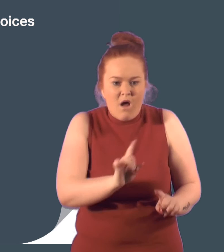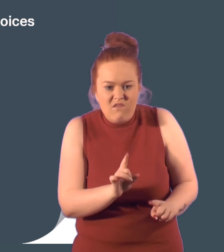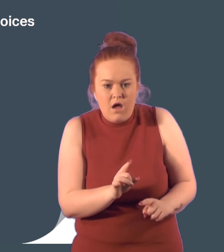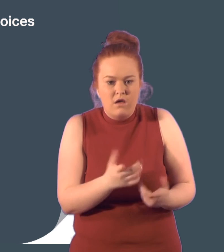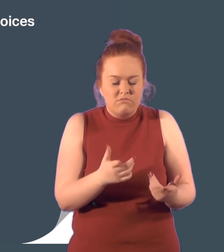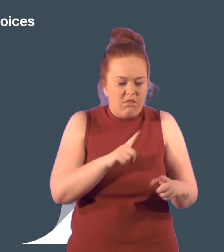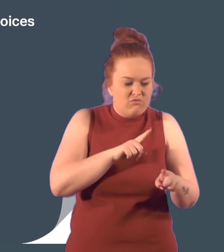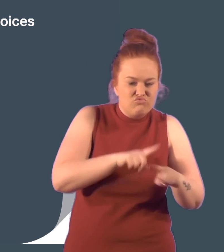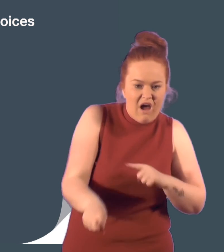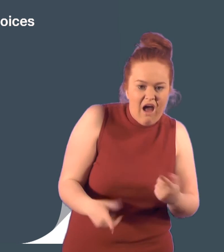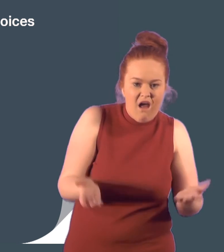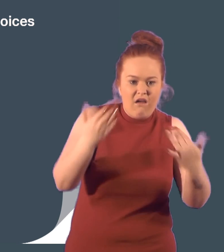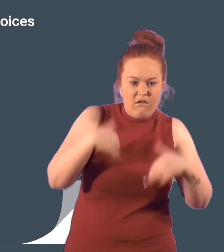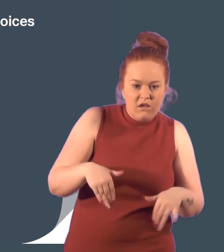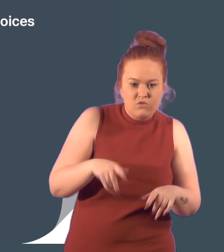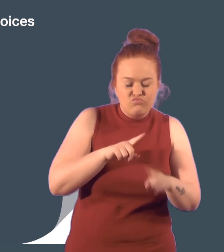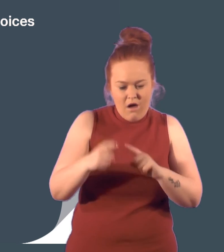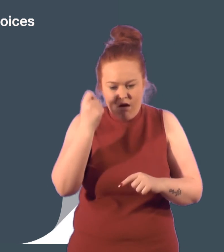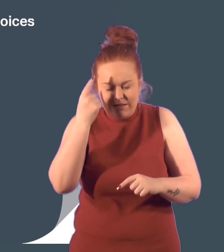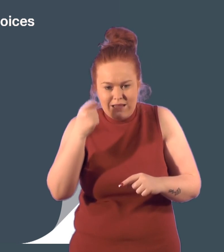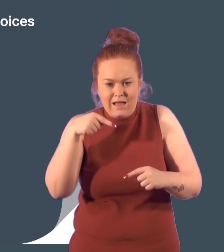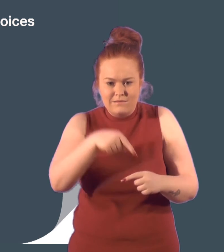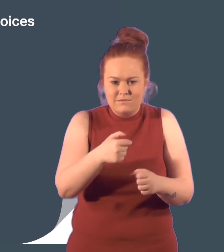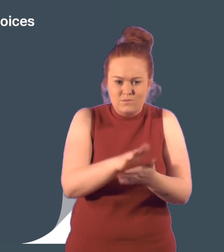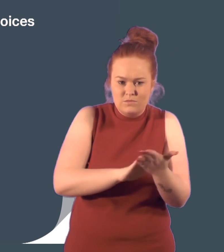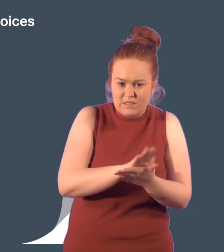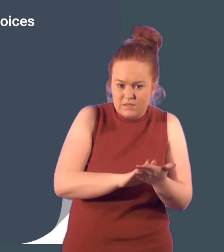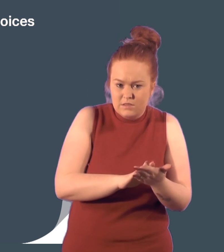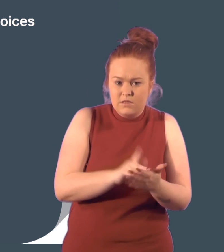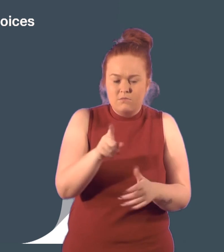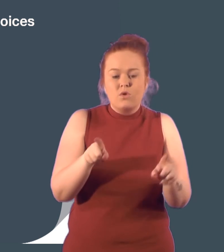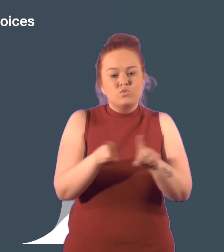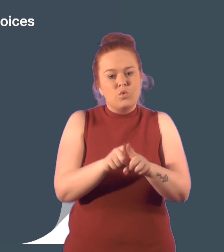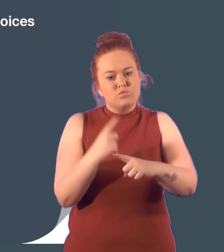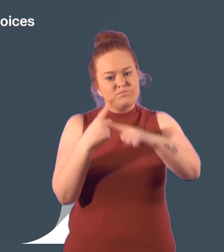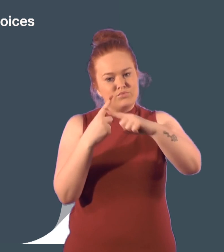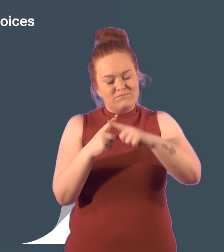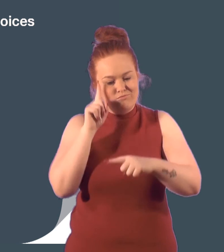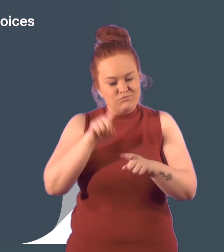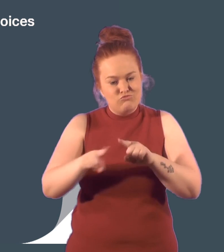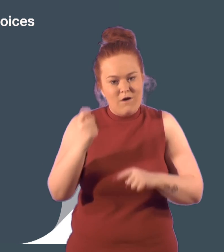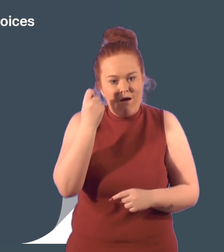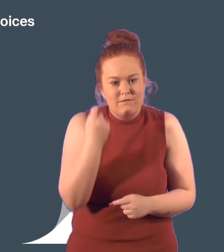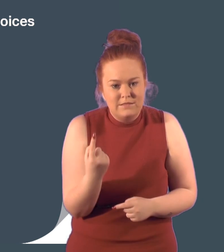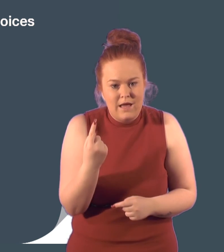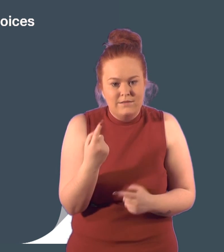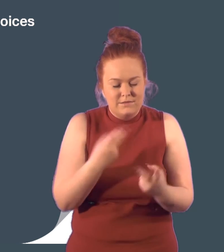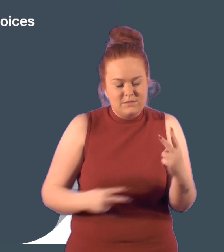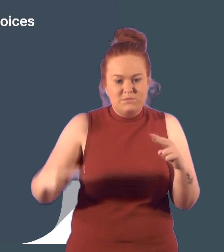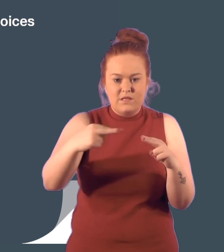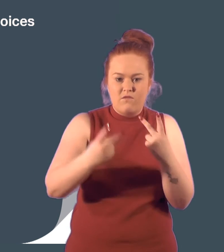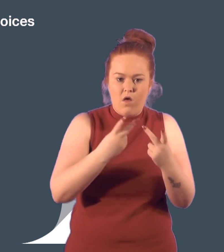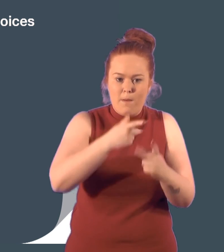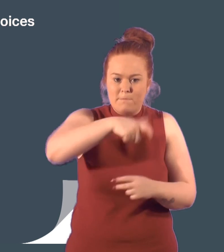let's try and get on board and understand where they're coming from. And it's always positive to try and understand the perspectives of other people who are different to you.